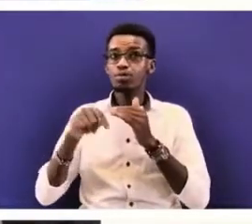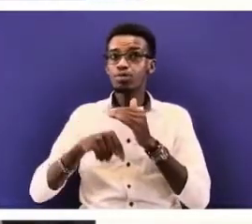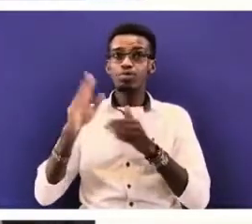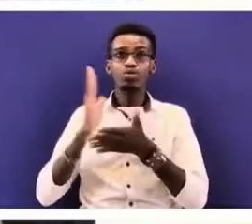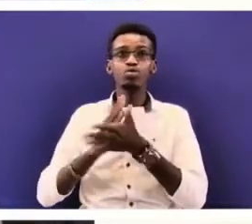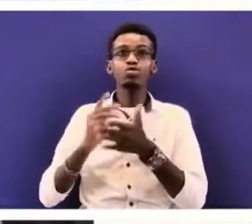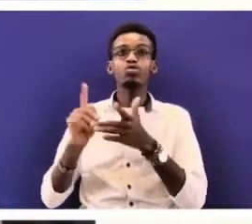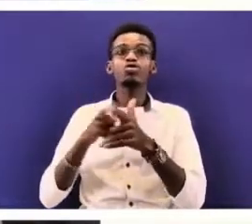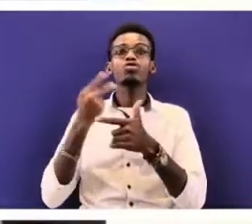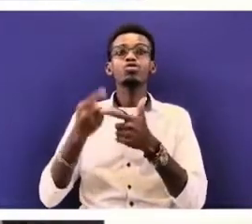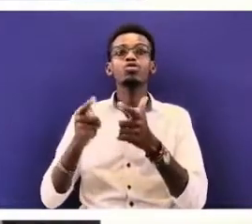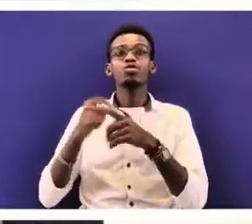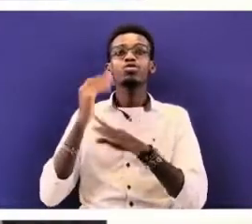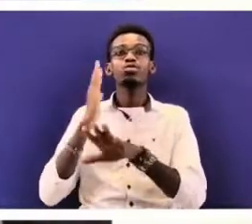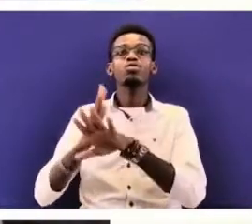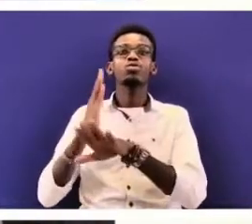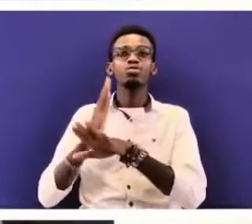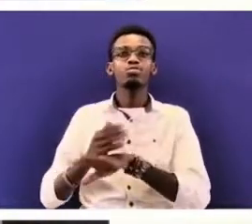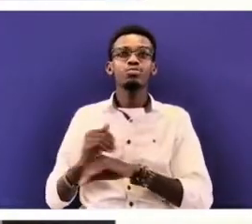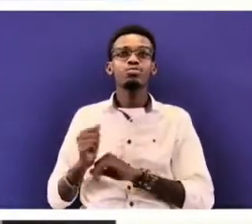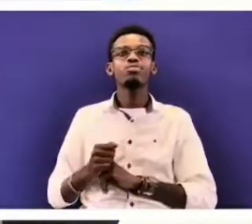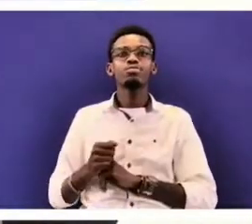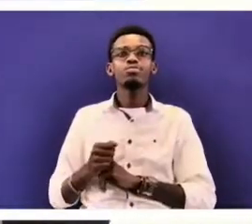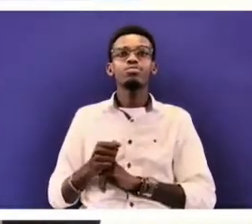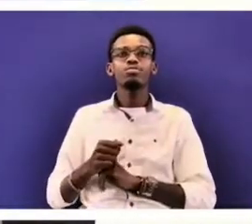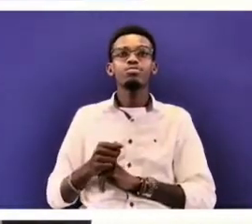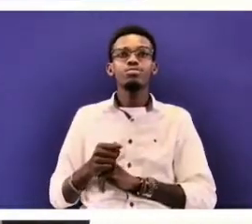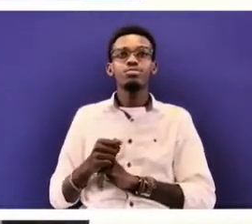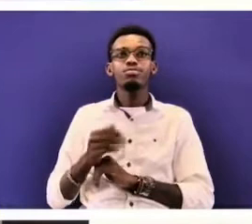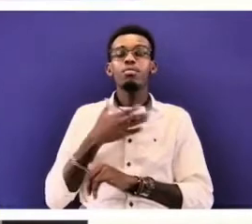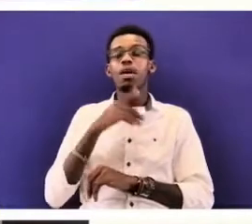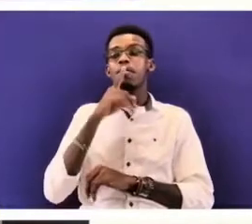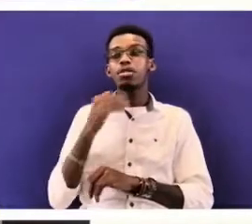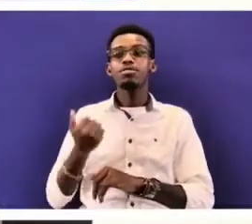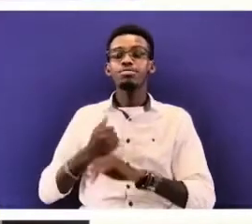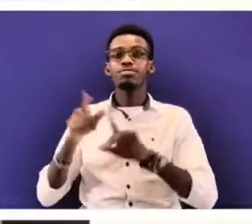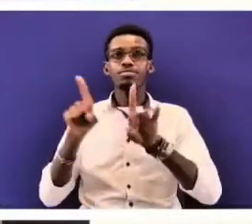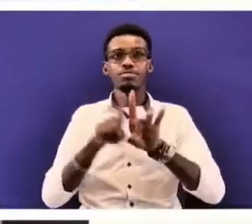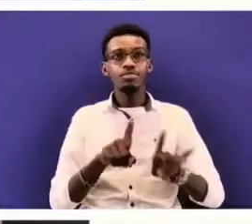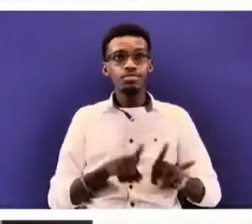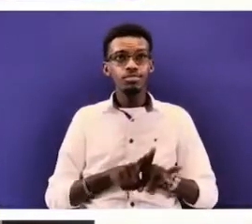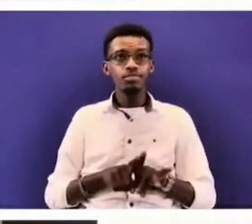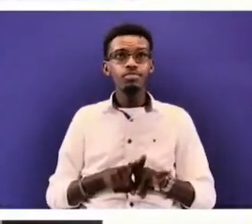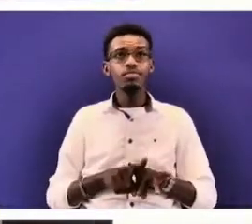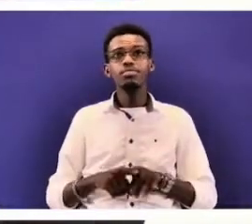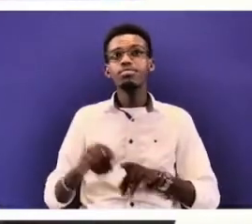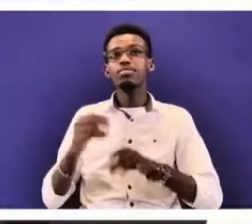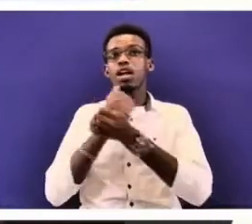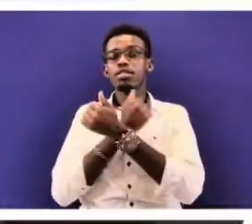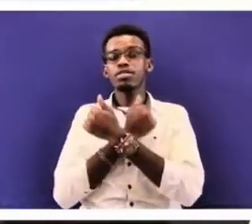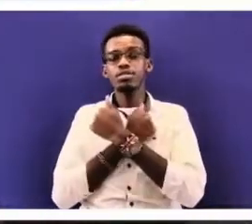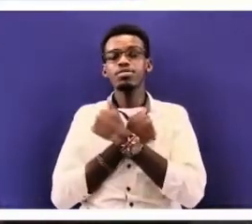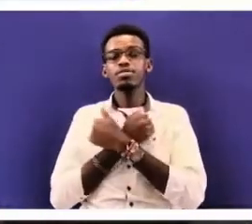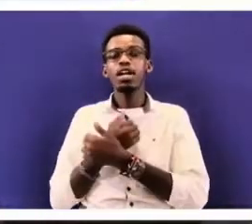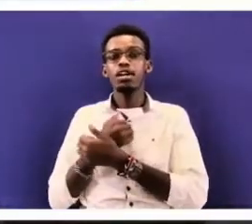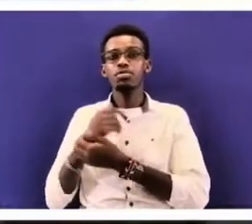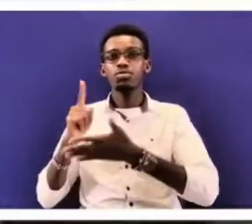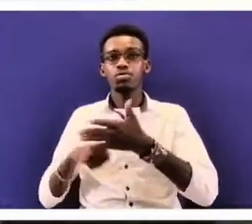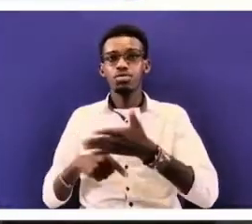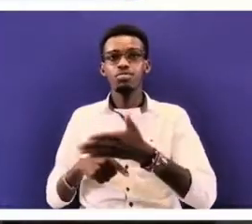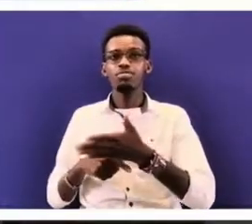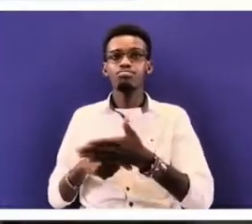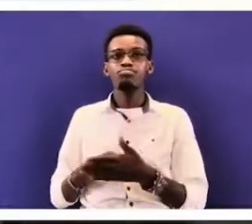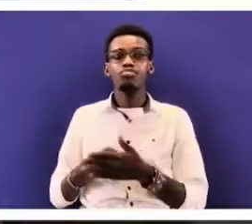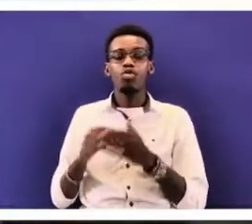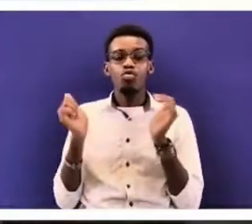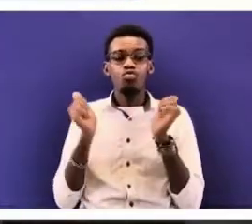truth." The lack of genuine love, my brothers and sisters, their love had waxed